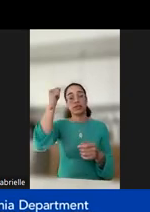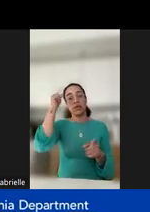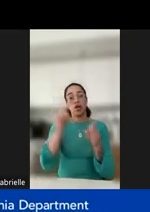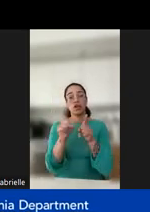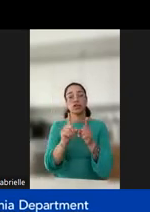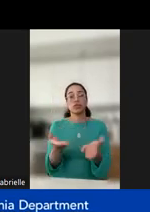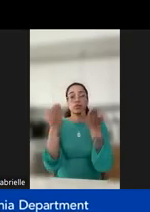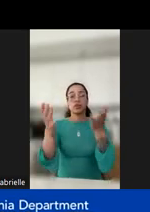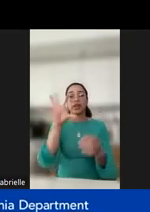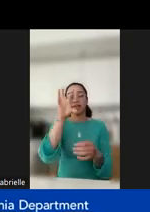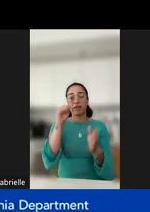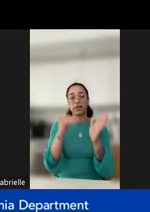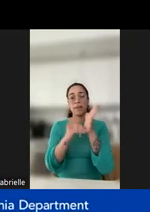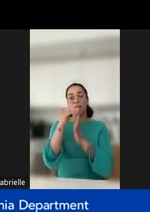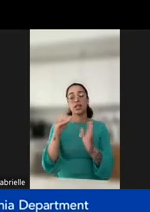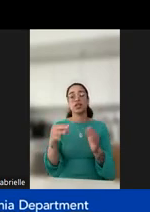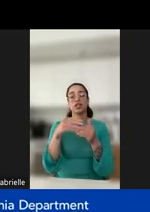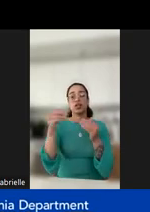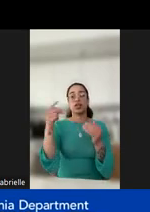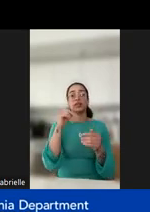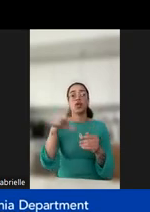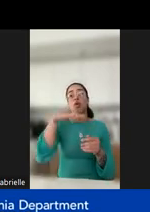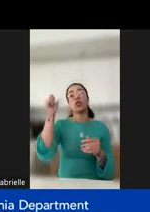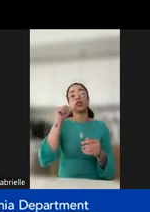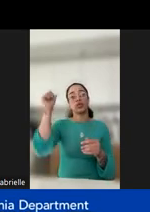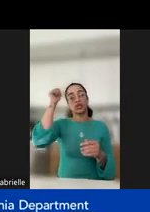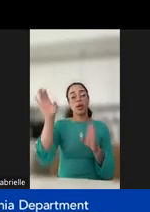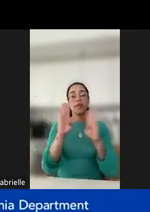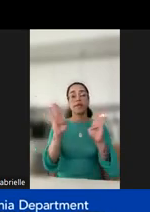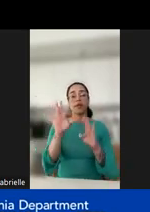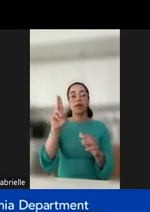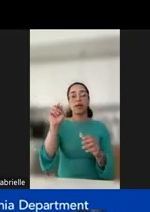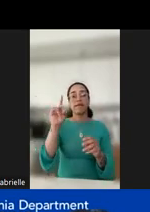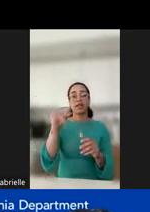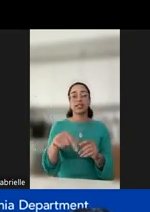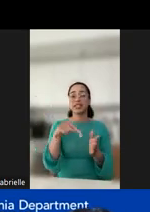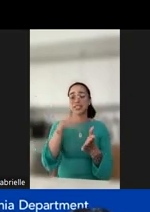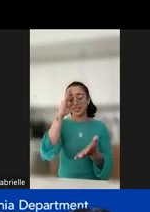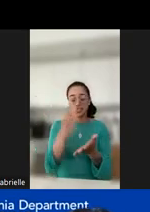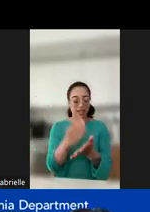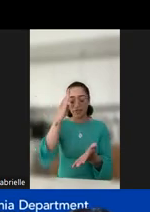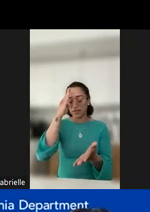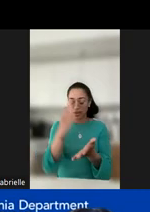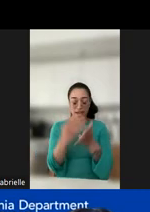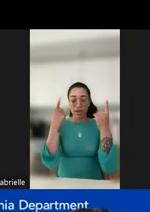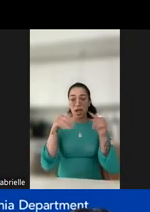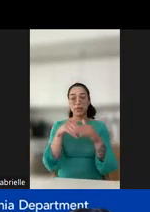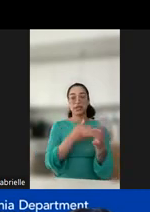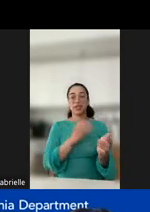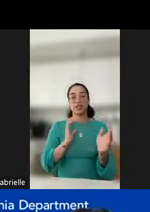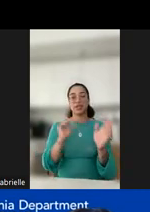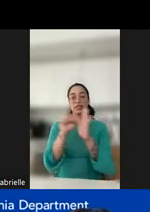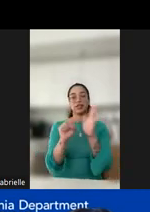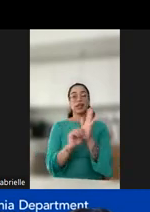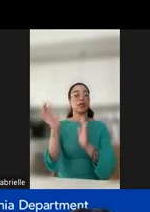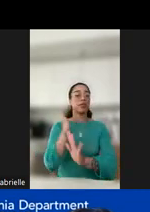million for older adult behavioral health funding. This has never, ever happened in our state before.